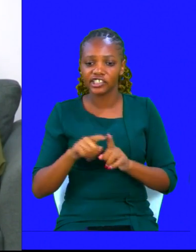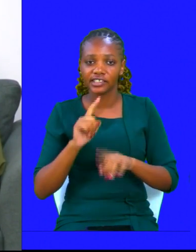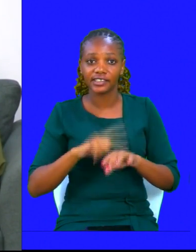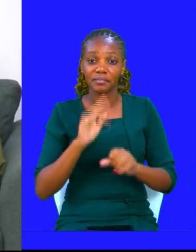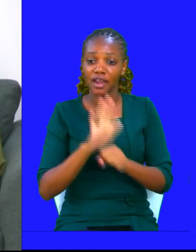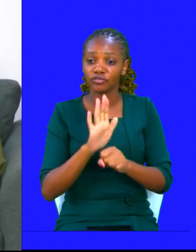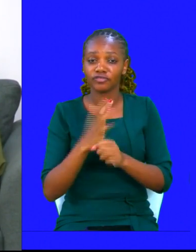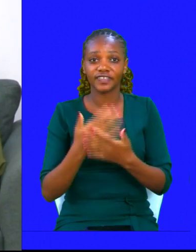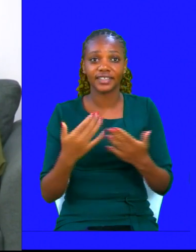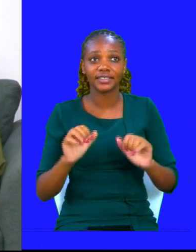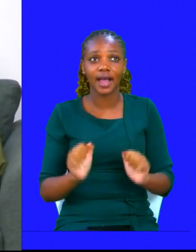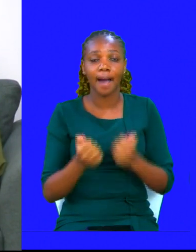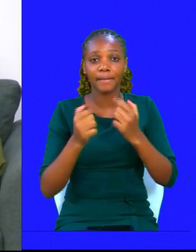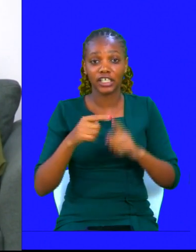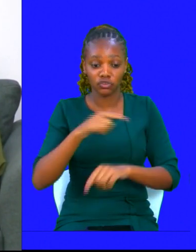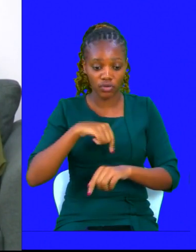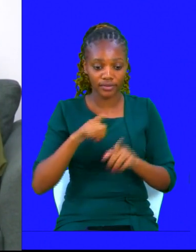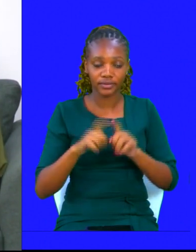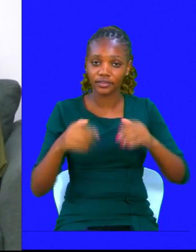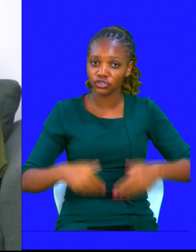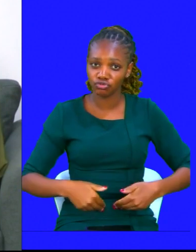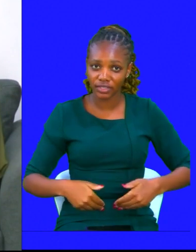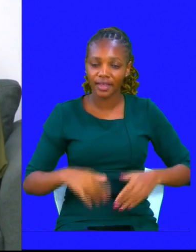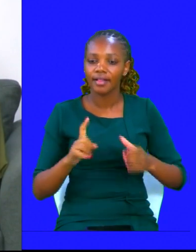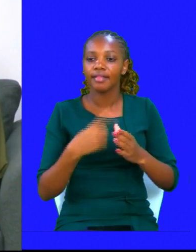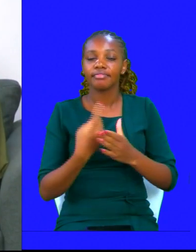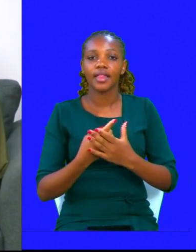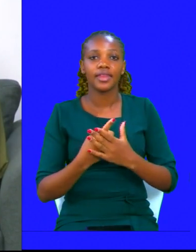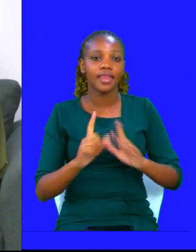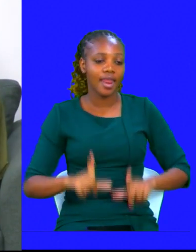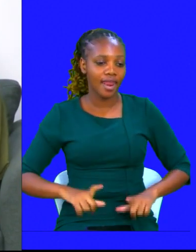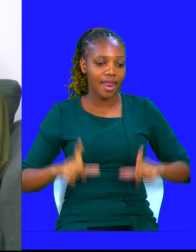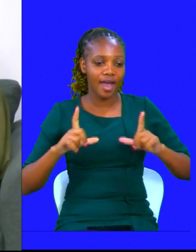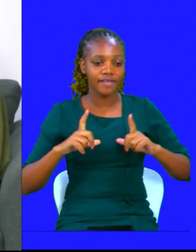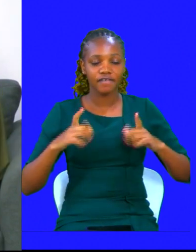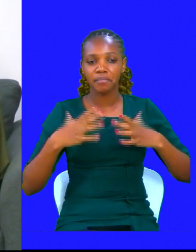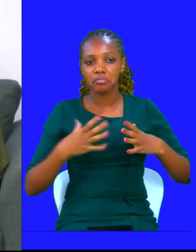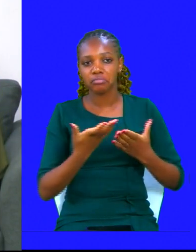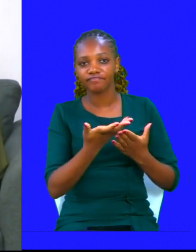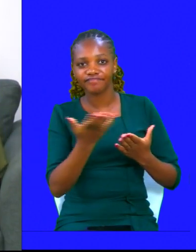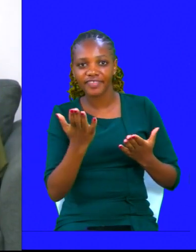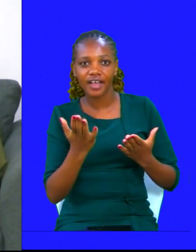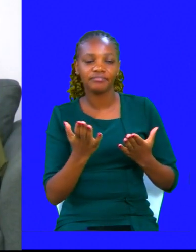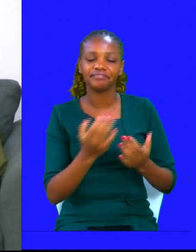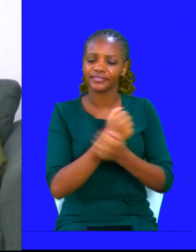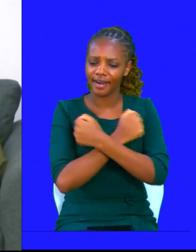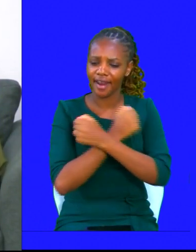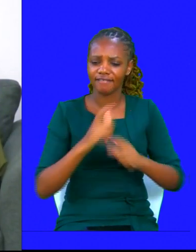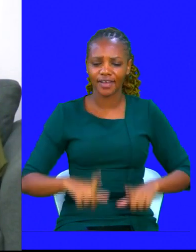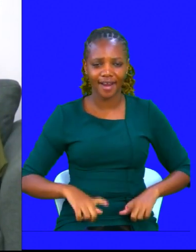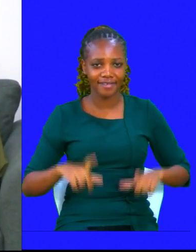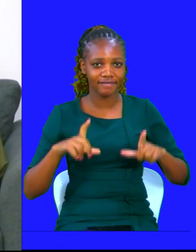is happening to us as youth. When it comes to the lifestyle that people are having, when it comes to the love life that people are